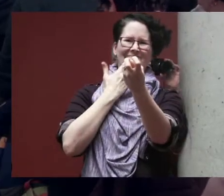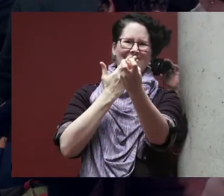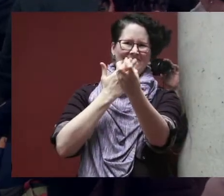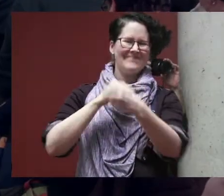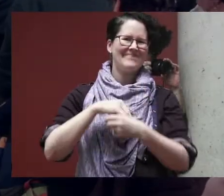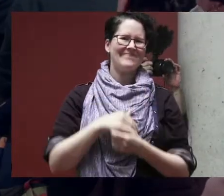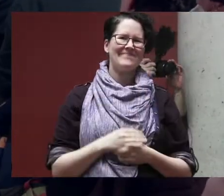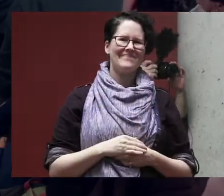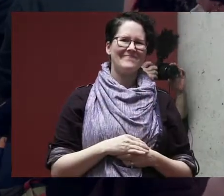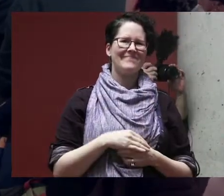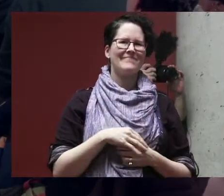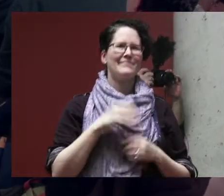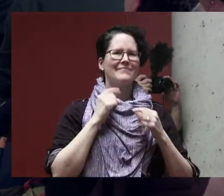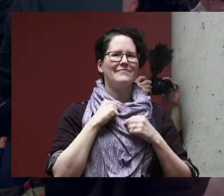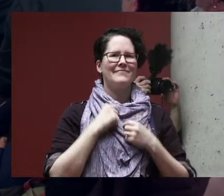is.